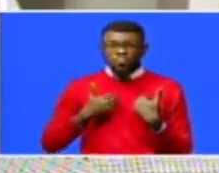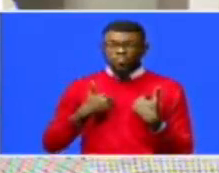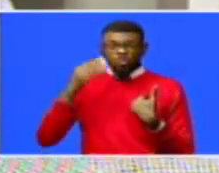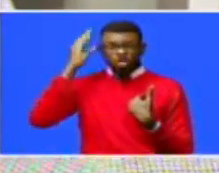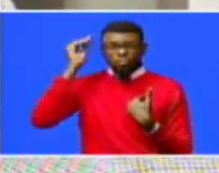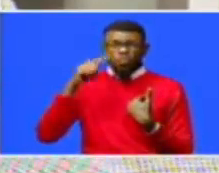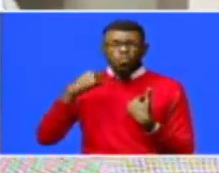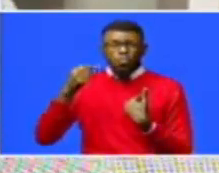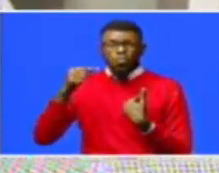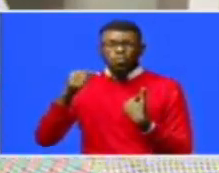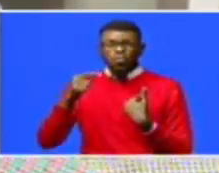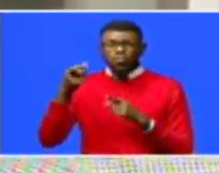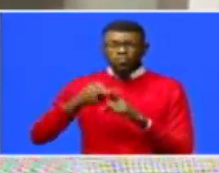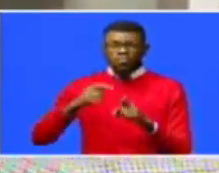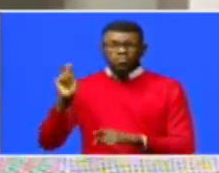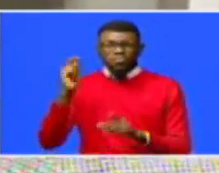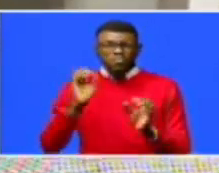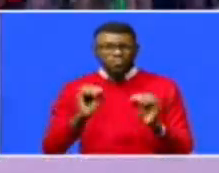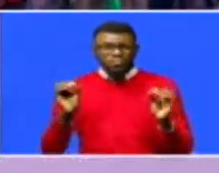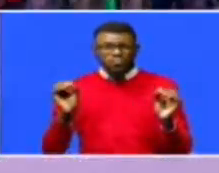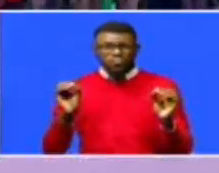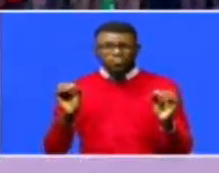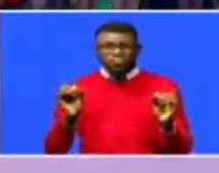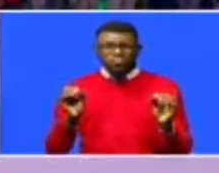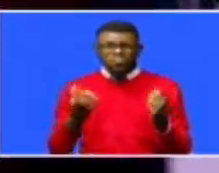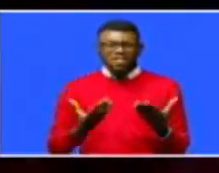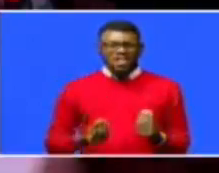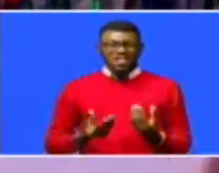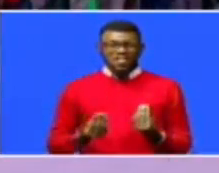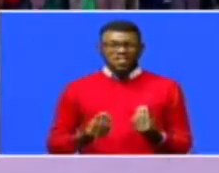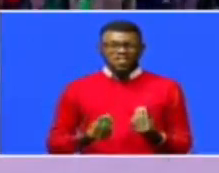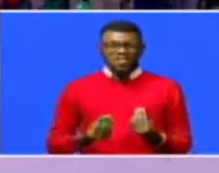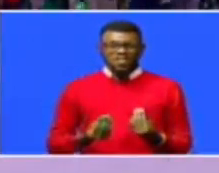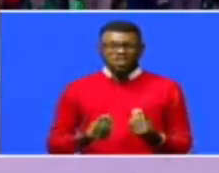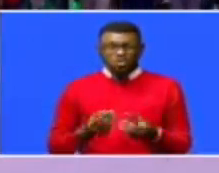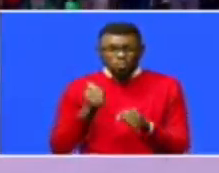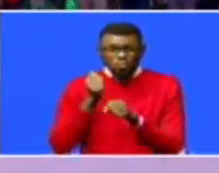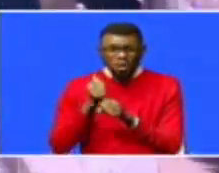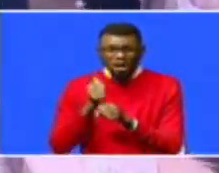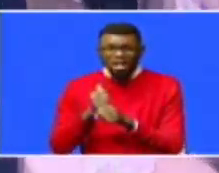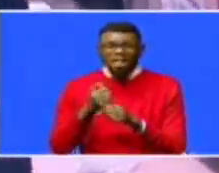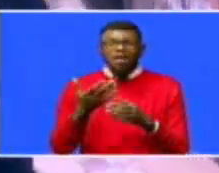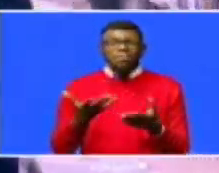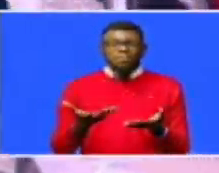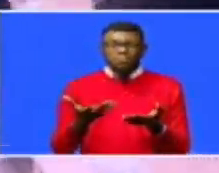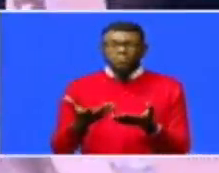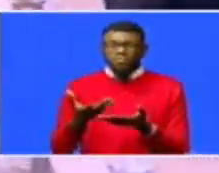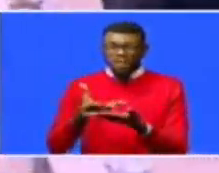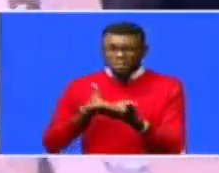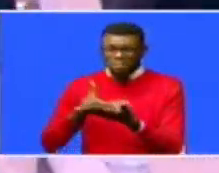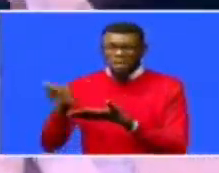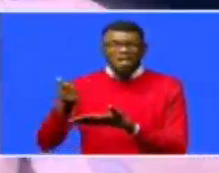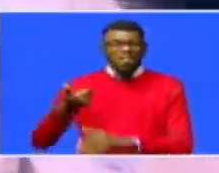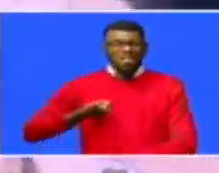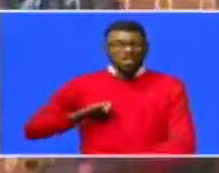not Kenyans find it much easier to work and engage with these girls from the